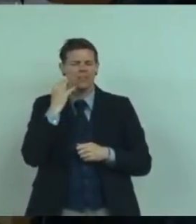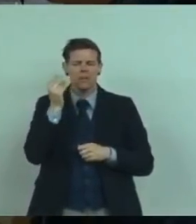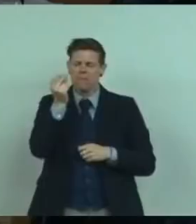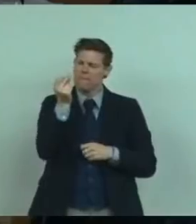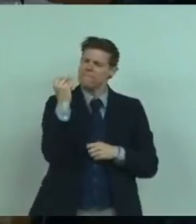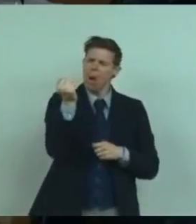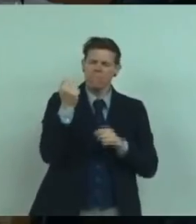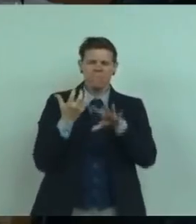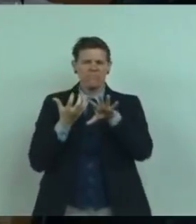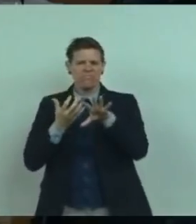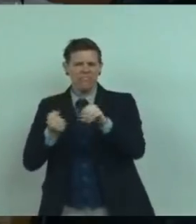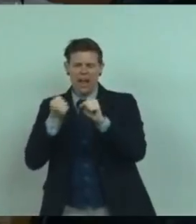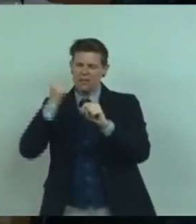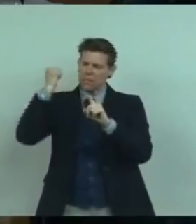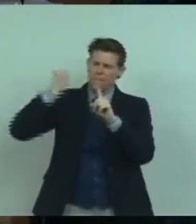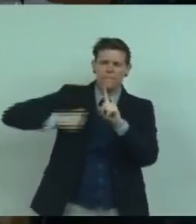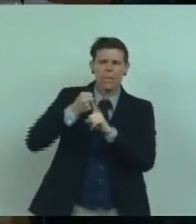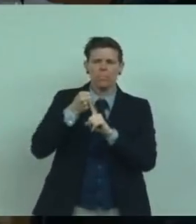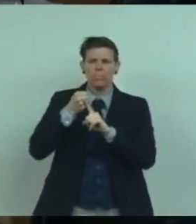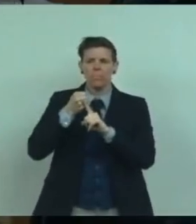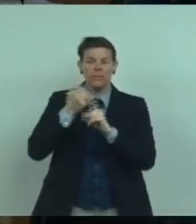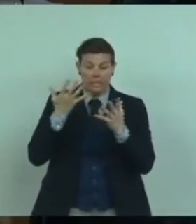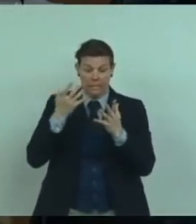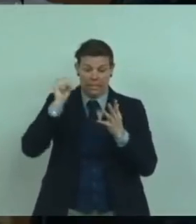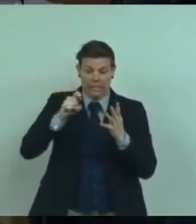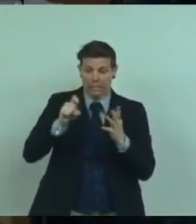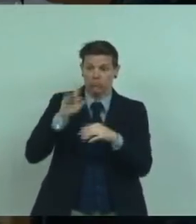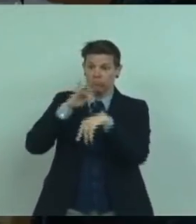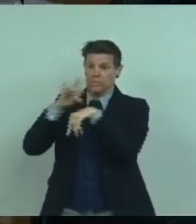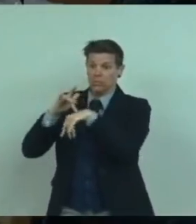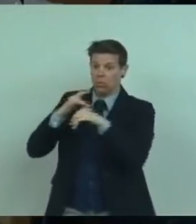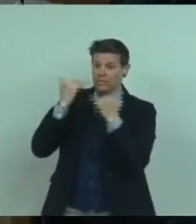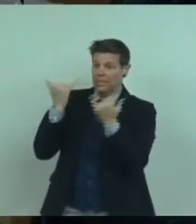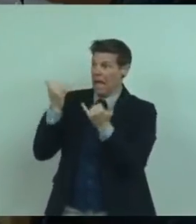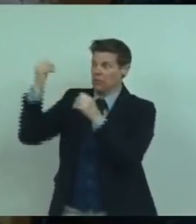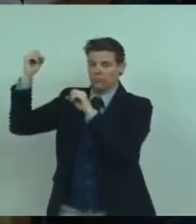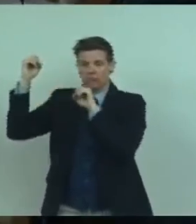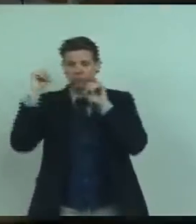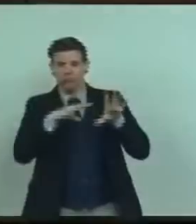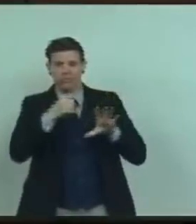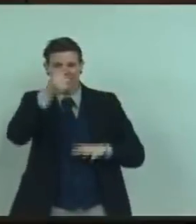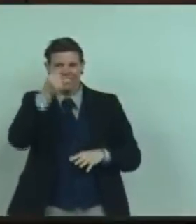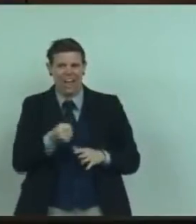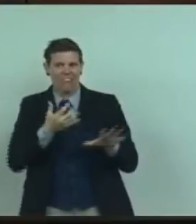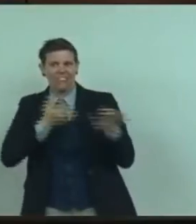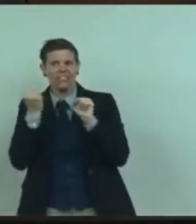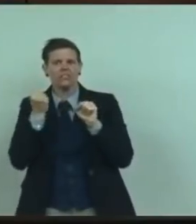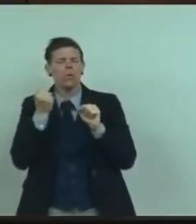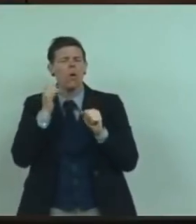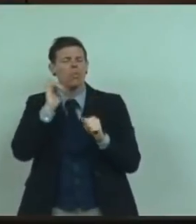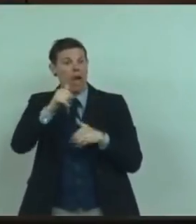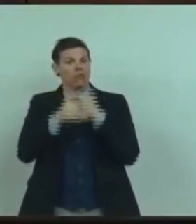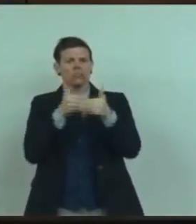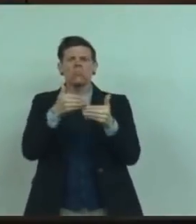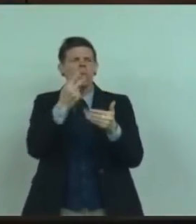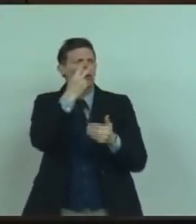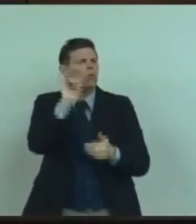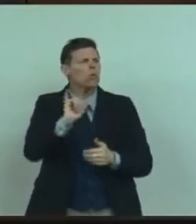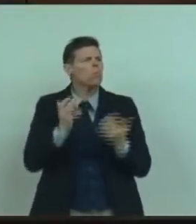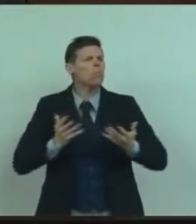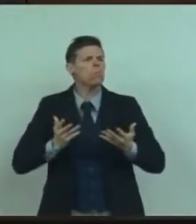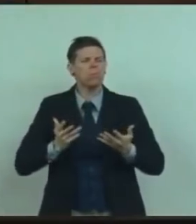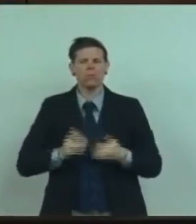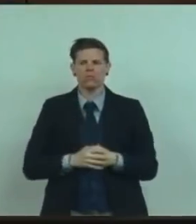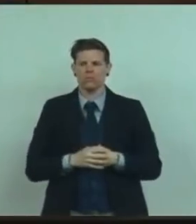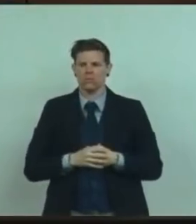into the southern part of the state in a hurry? All right, I'm going to ask Dr. Scrace to tackle that, but I do